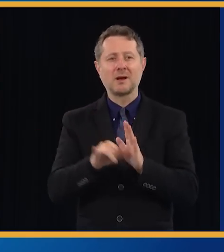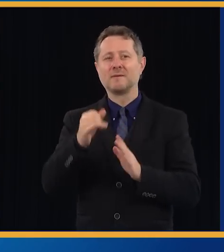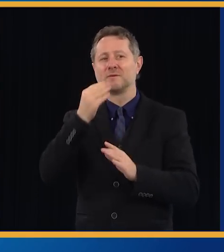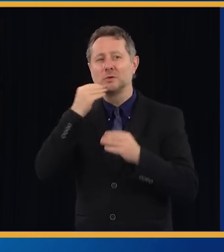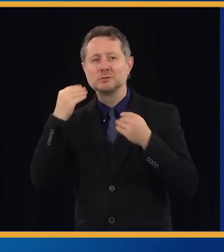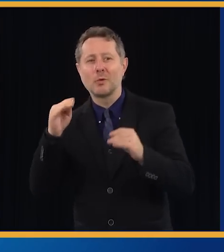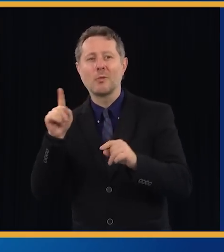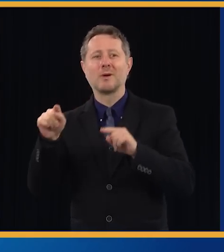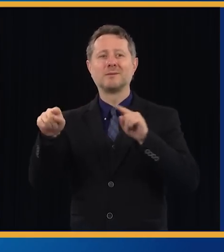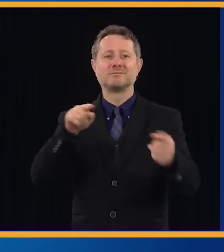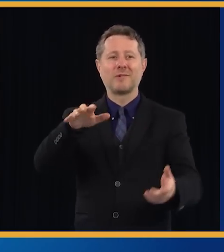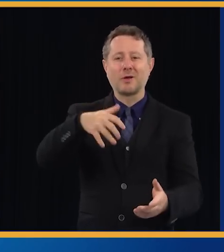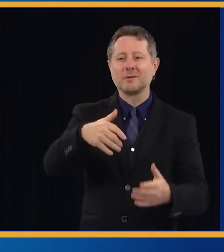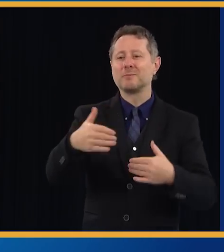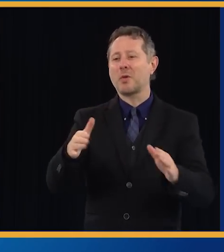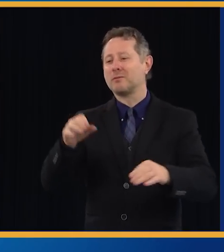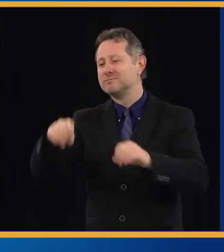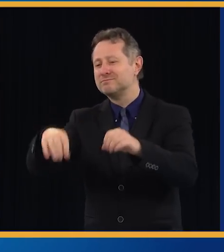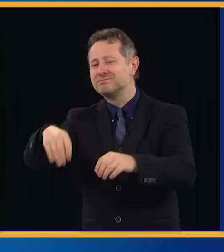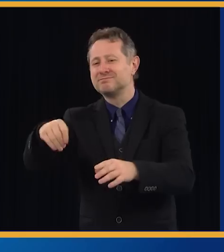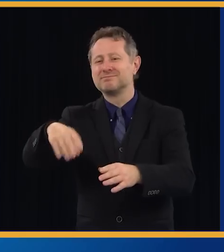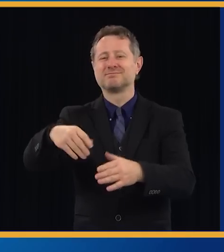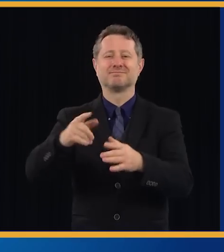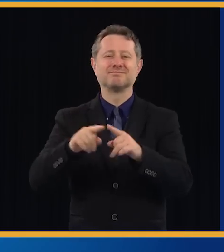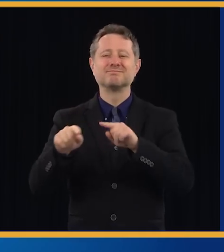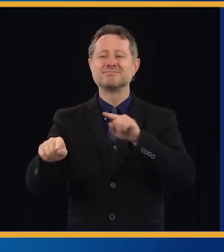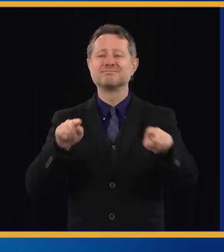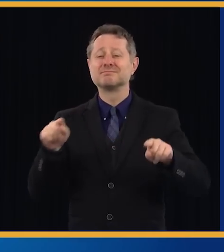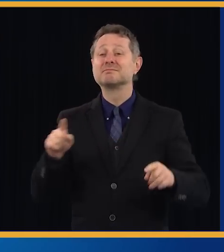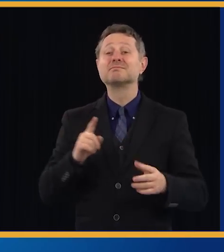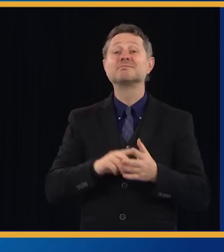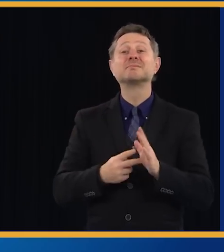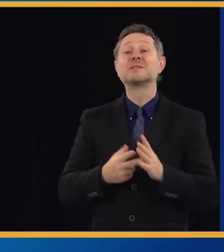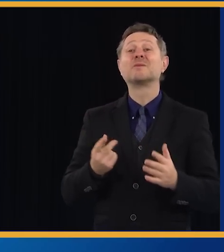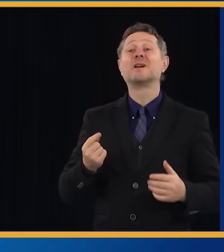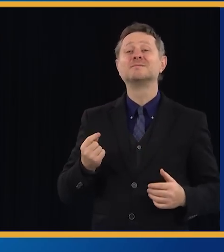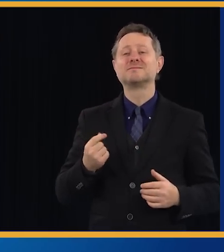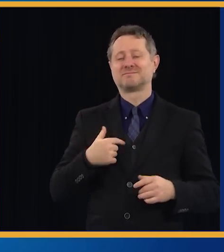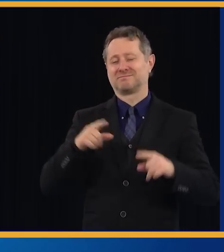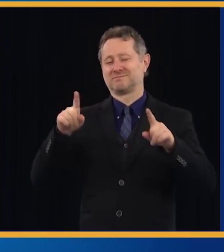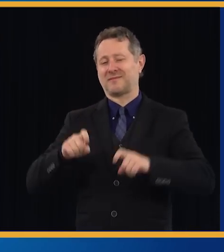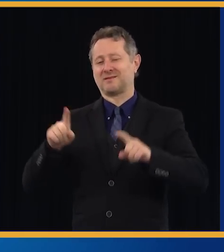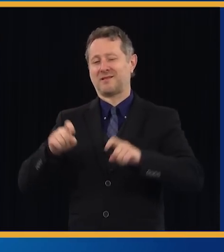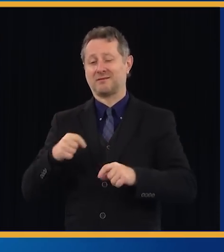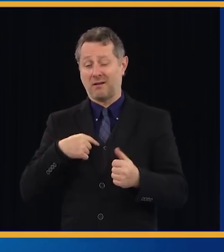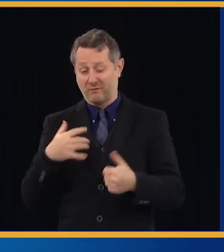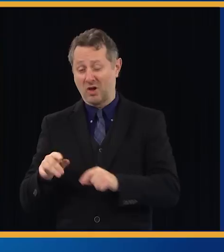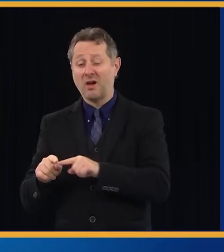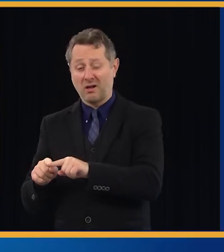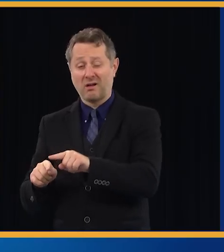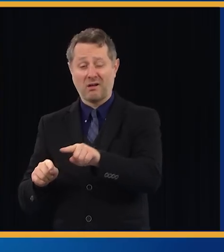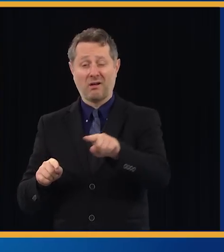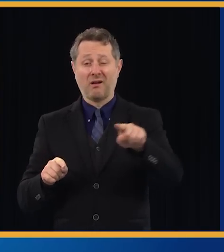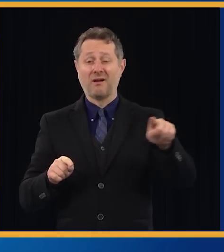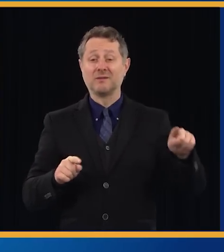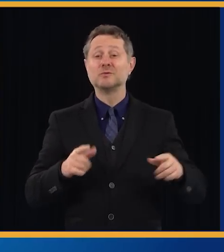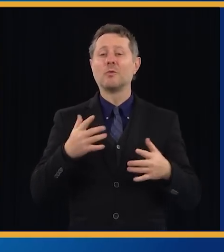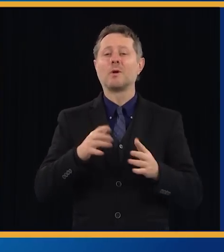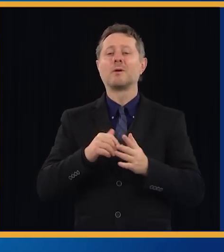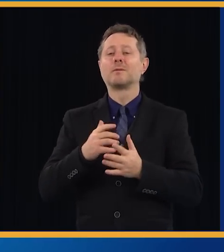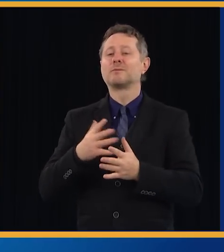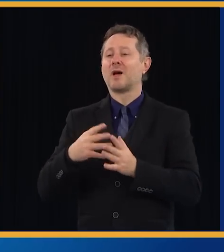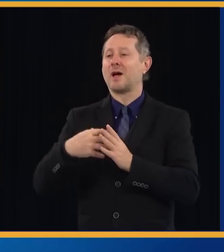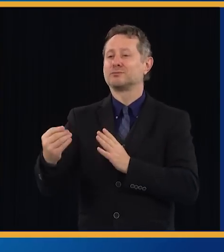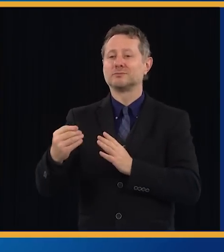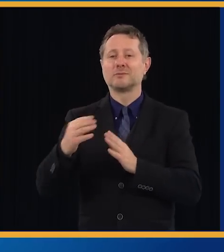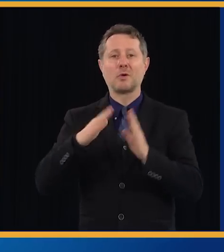that's important. It means you're testing people who, by definition, are out of the home and not